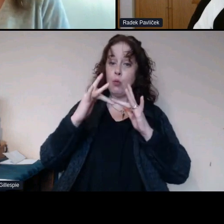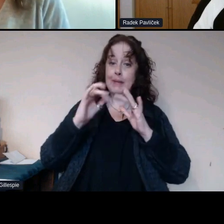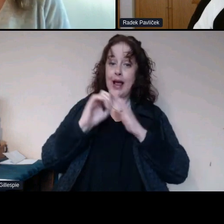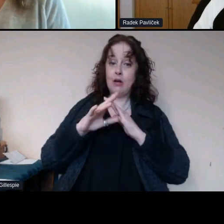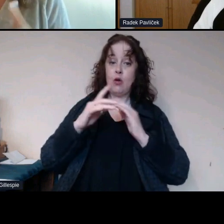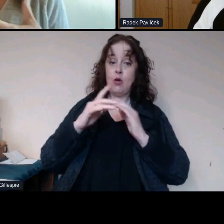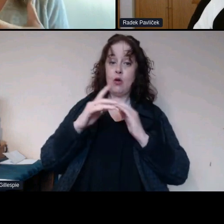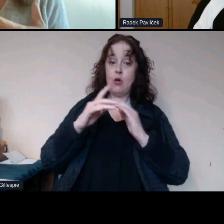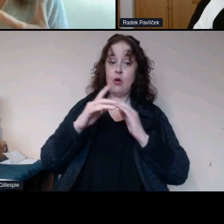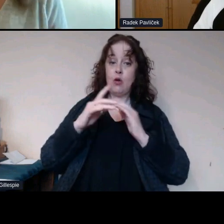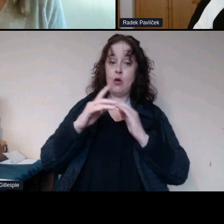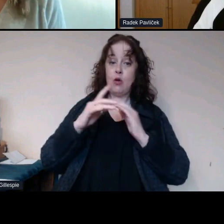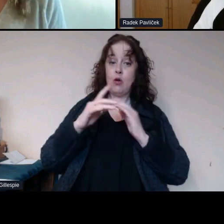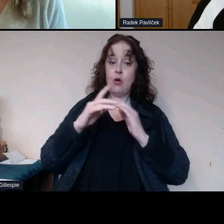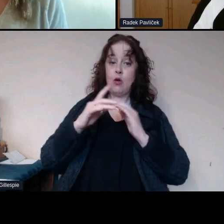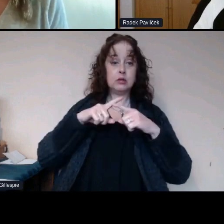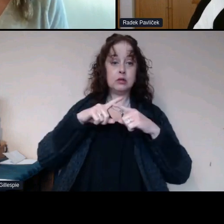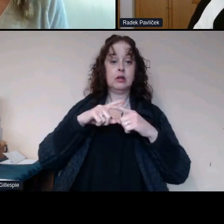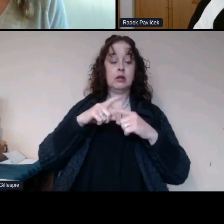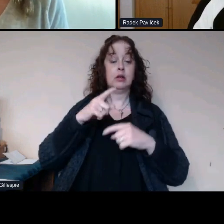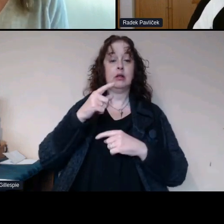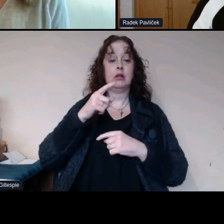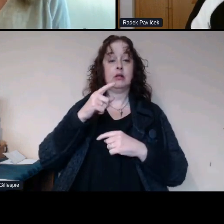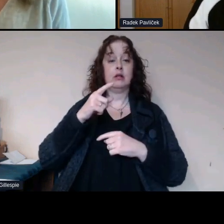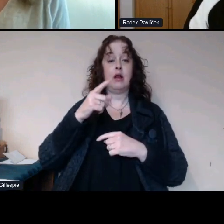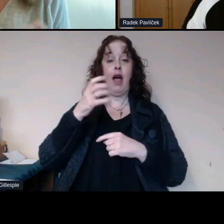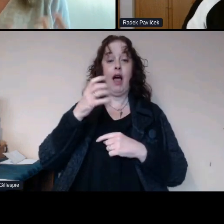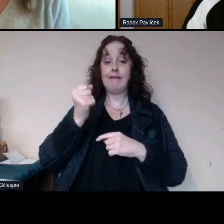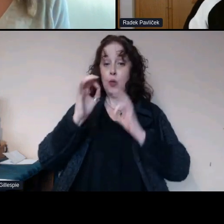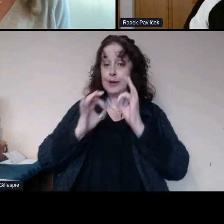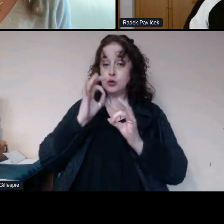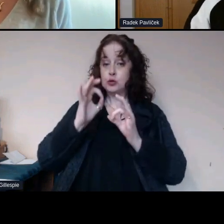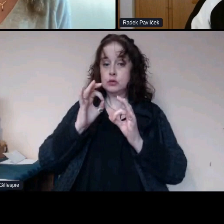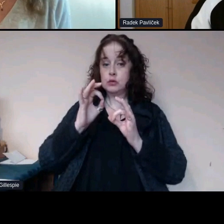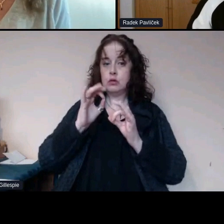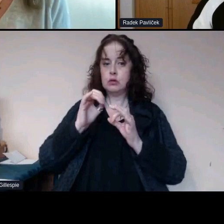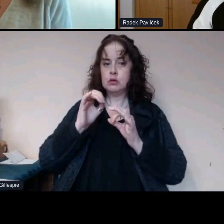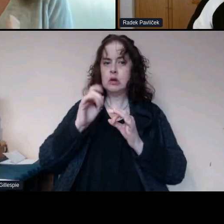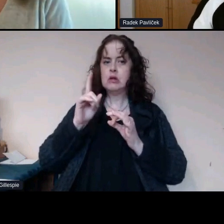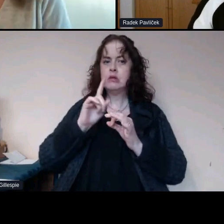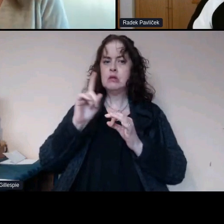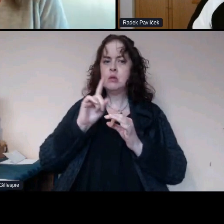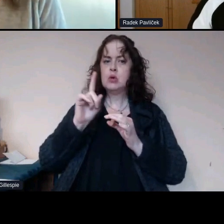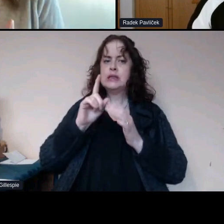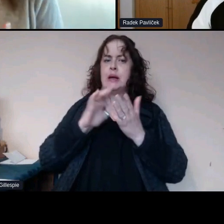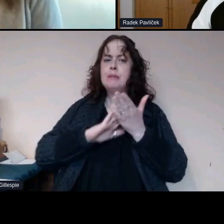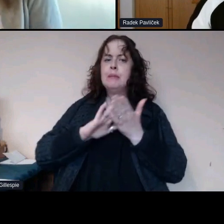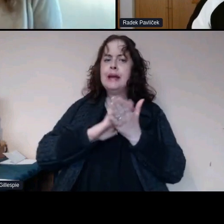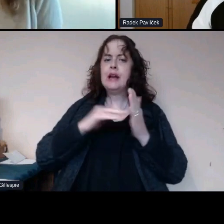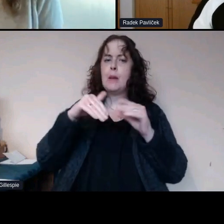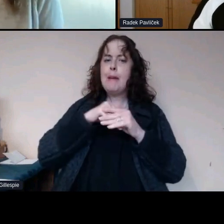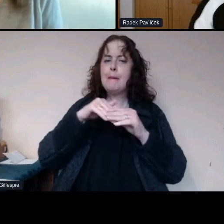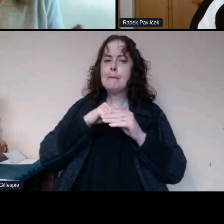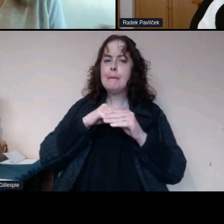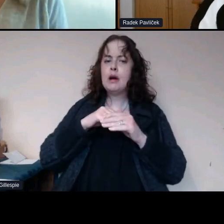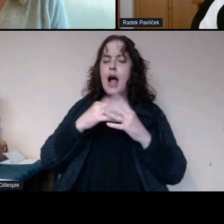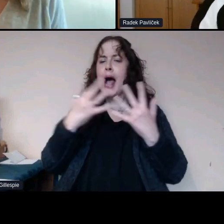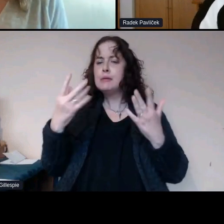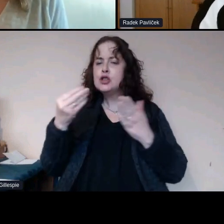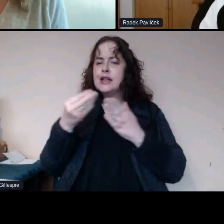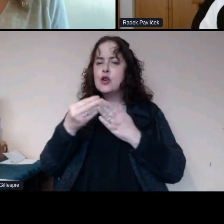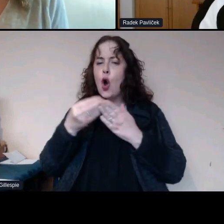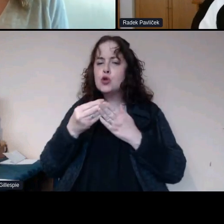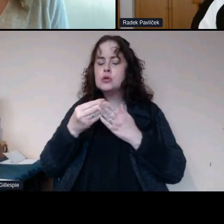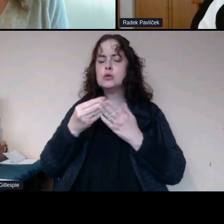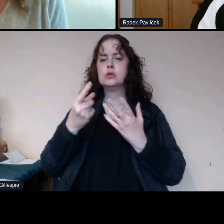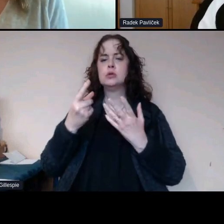and so on, they have questions often about what does it mean to become a member? How much does it cost? What does it entail? What are the